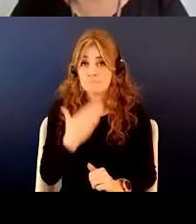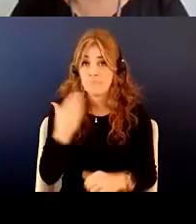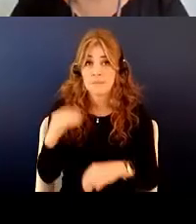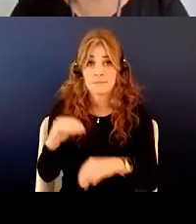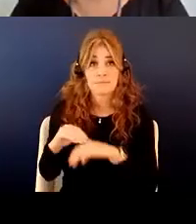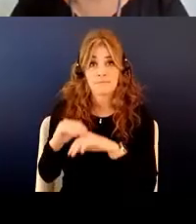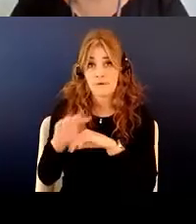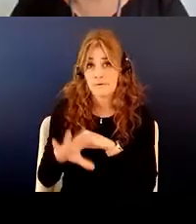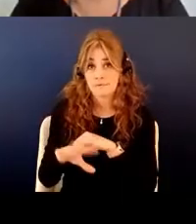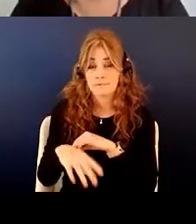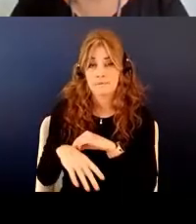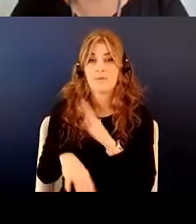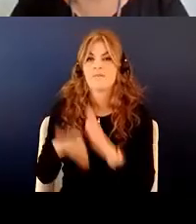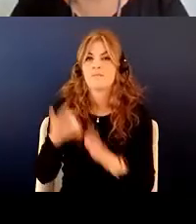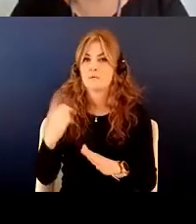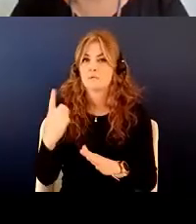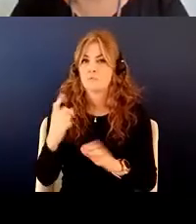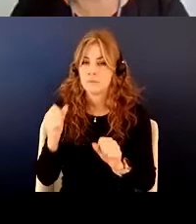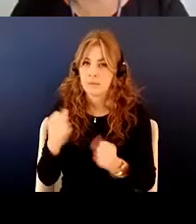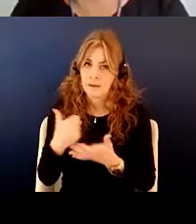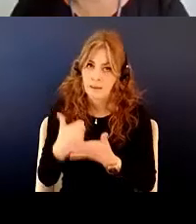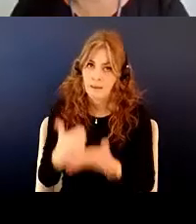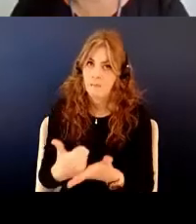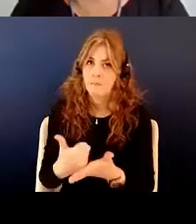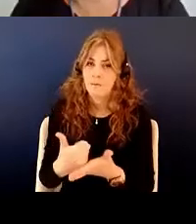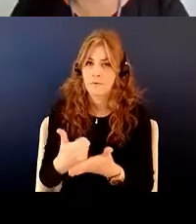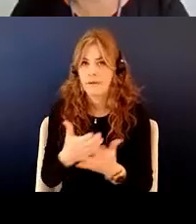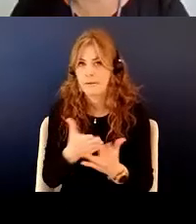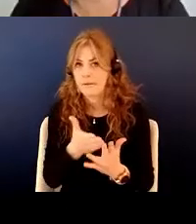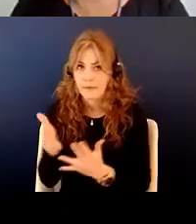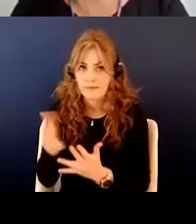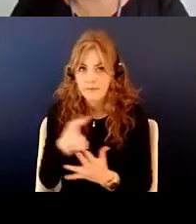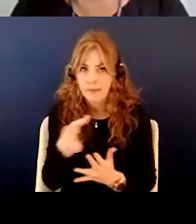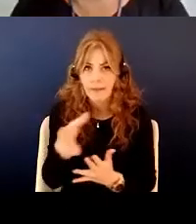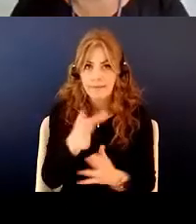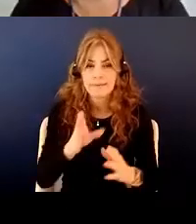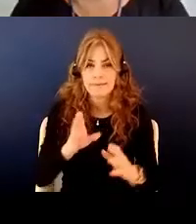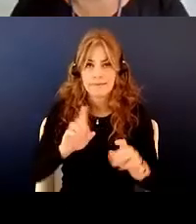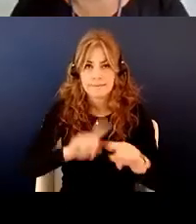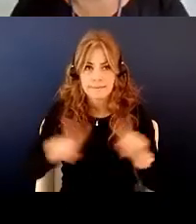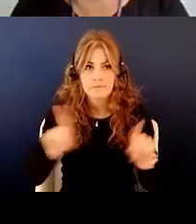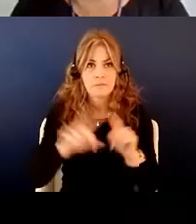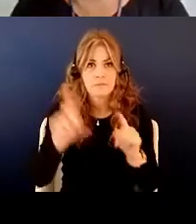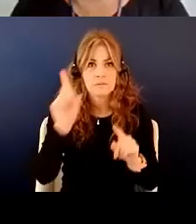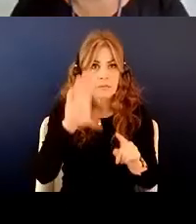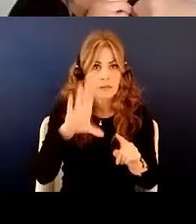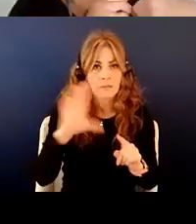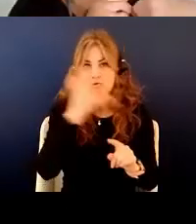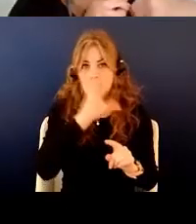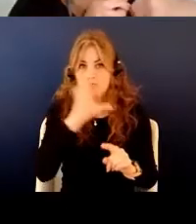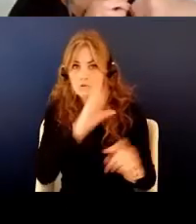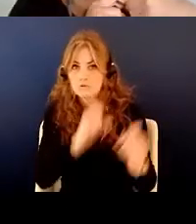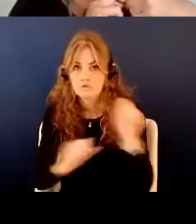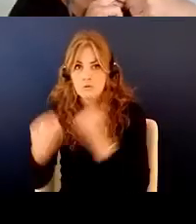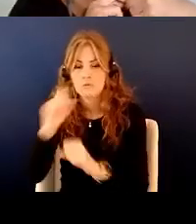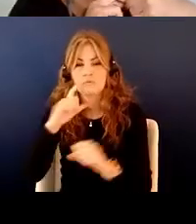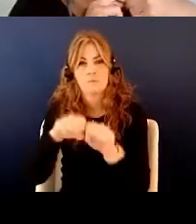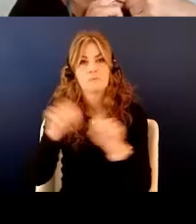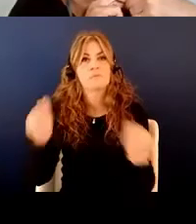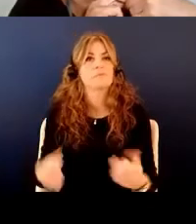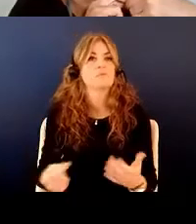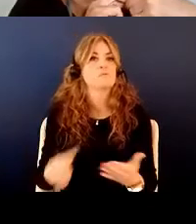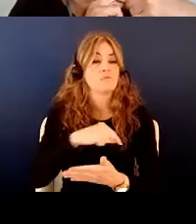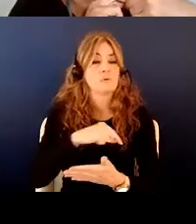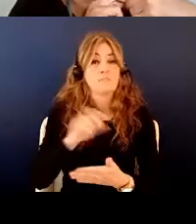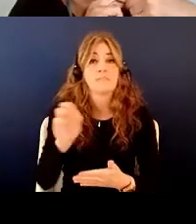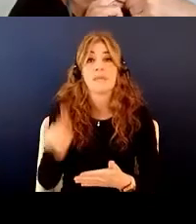to find someone who can help navigate the multiple databases and search strategies for systematic review. If you're